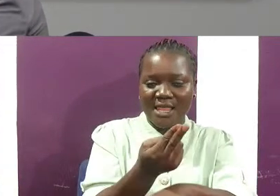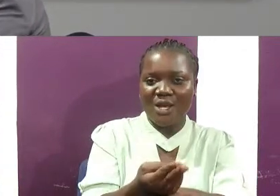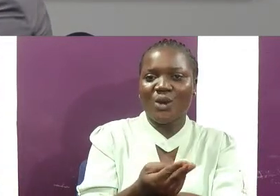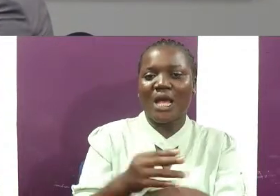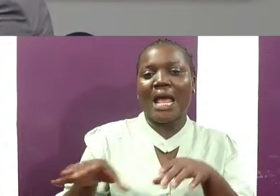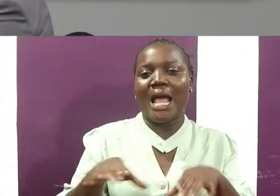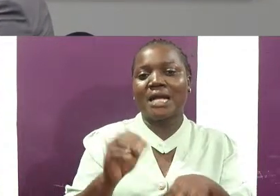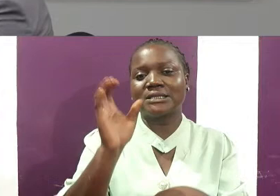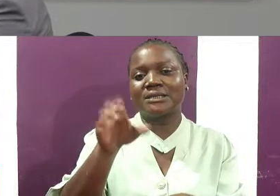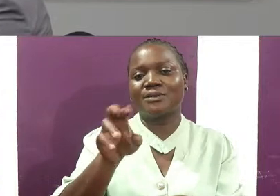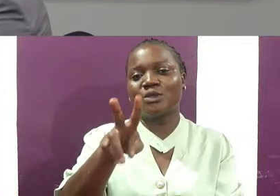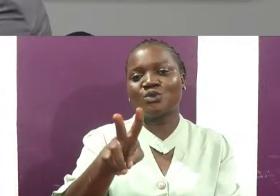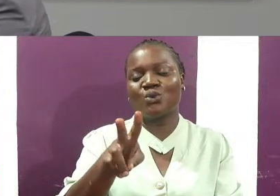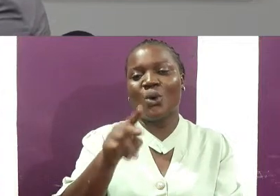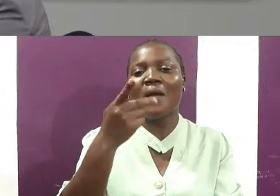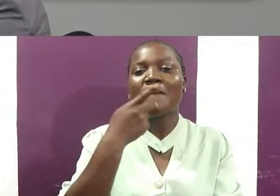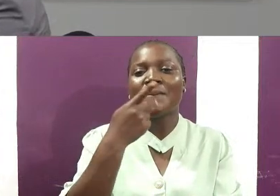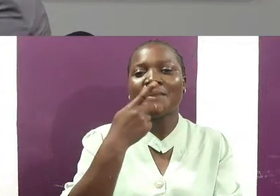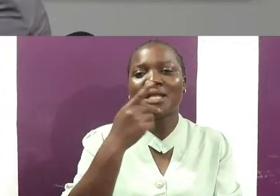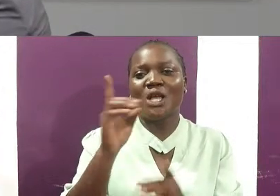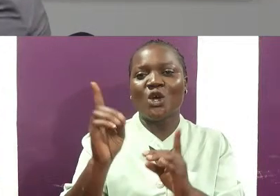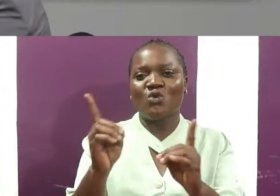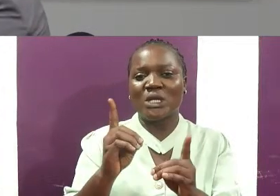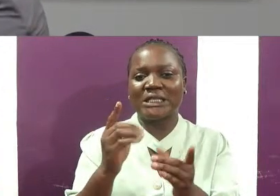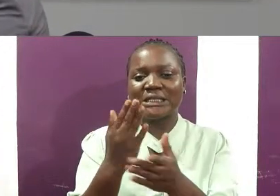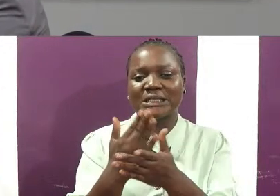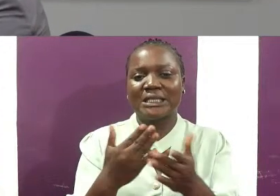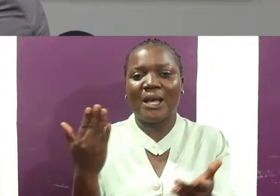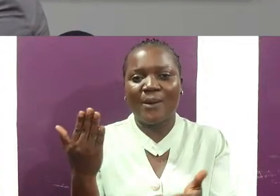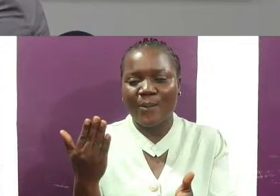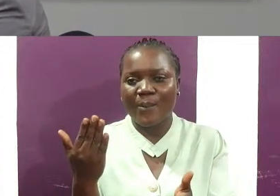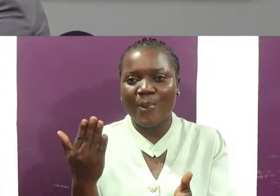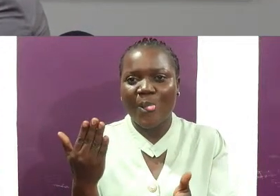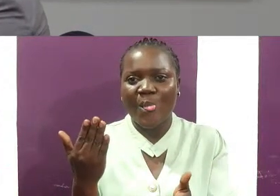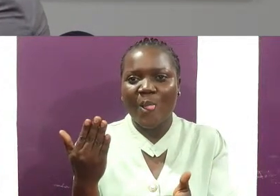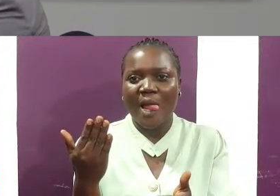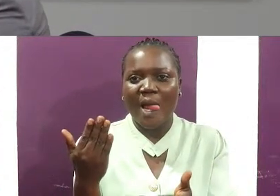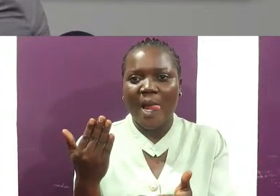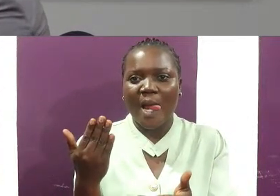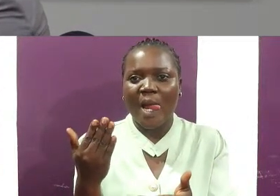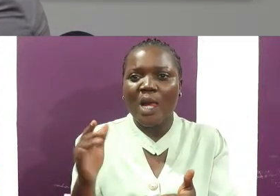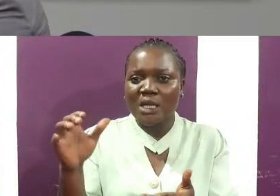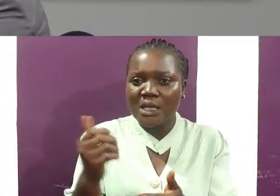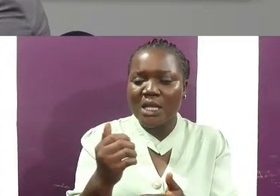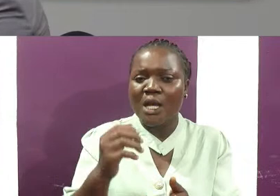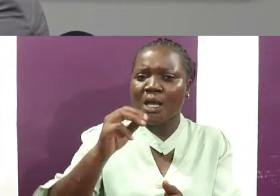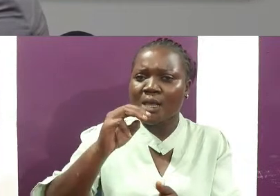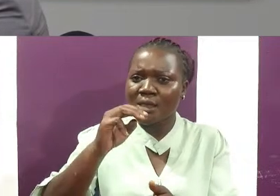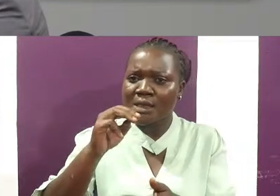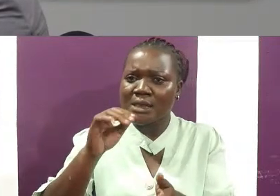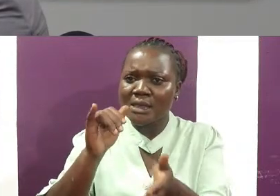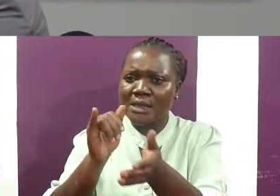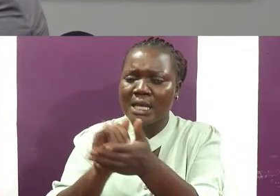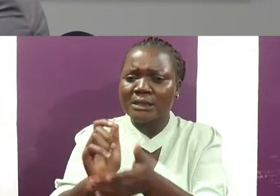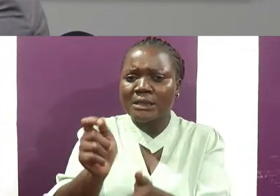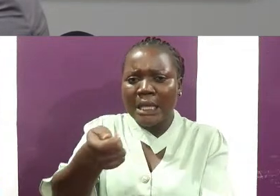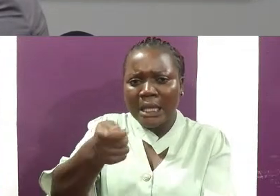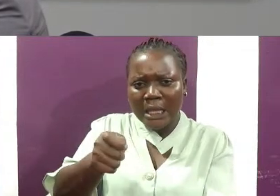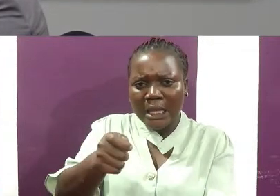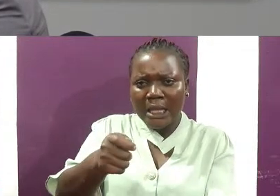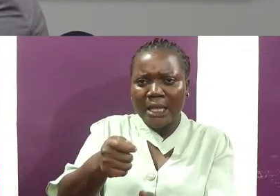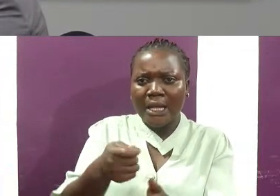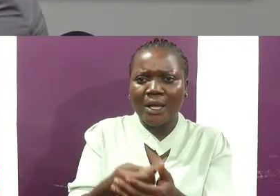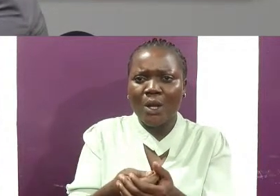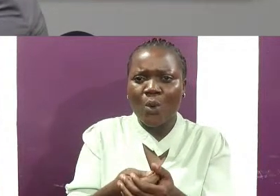2, Peter's doing some binding and some loosing, if you will. He's taking those keys and he is binding what the